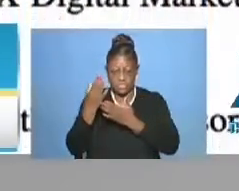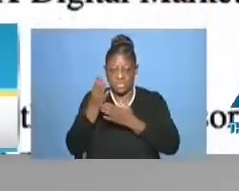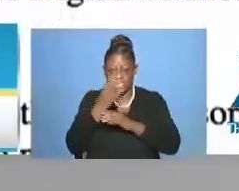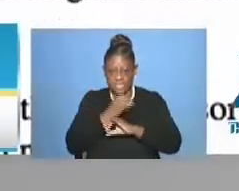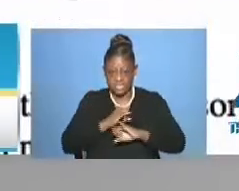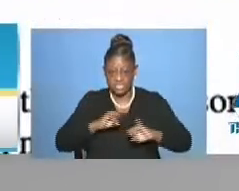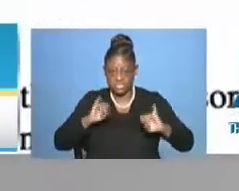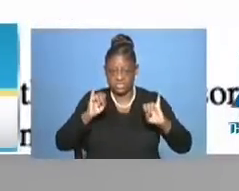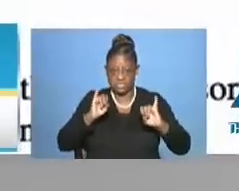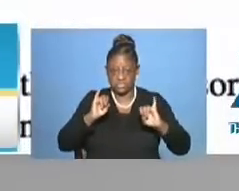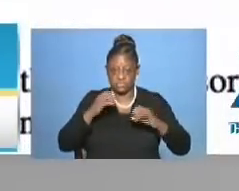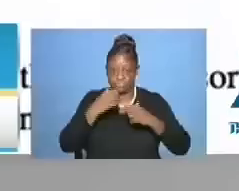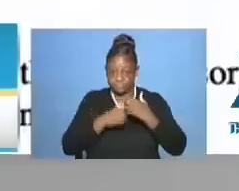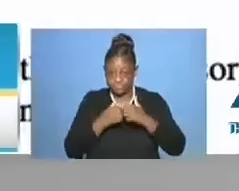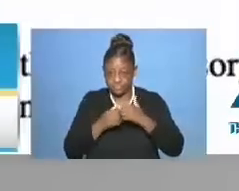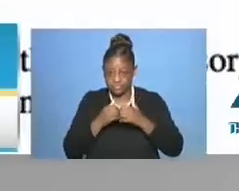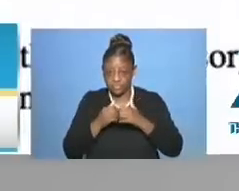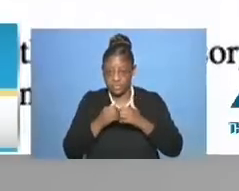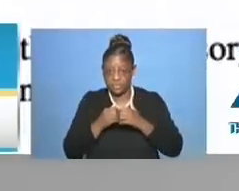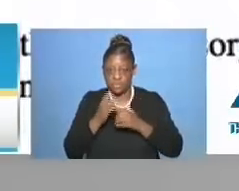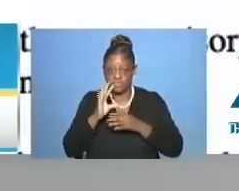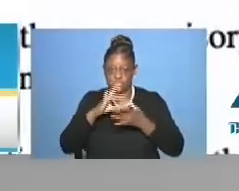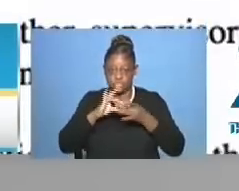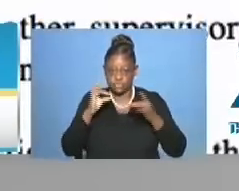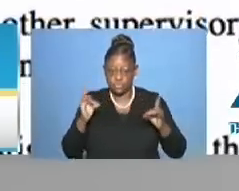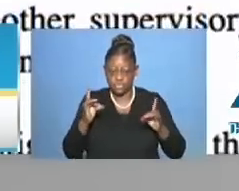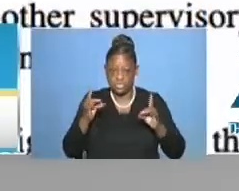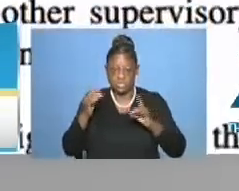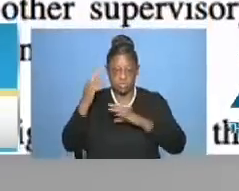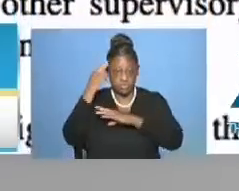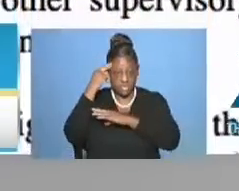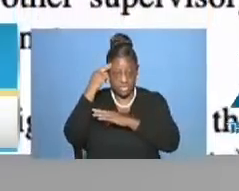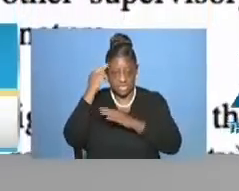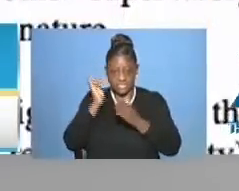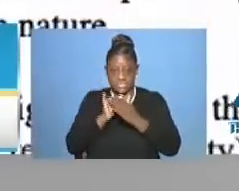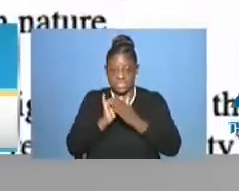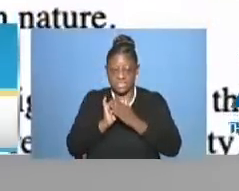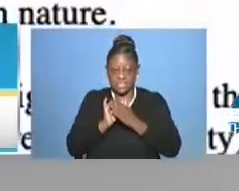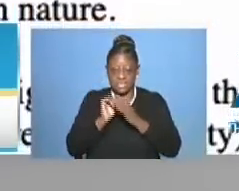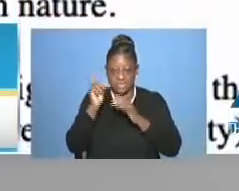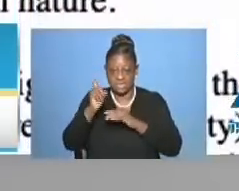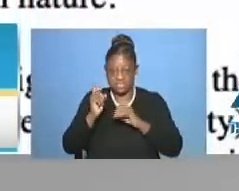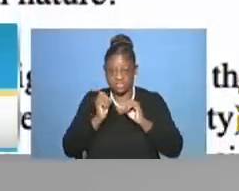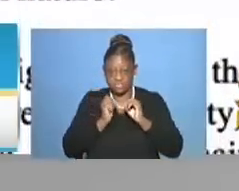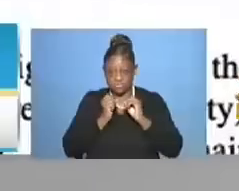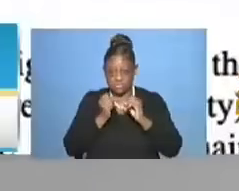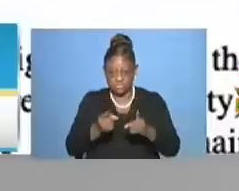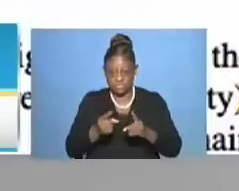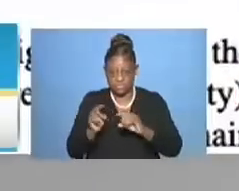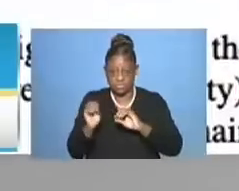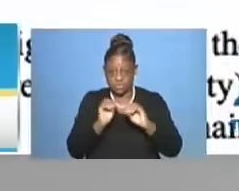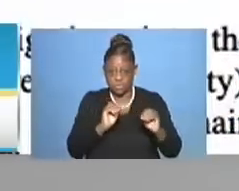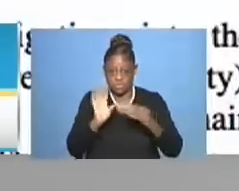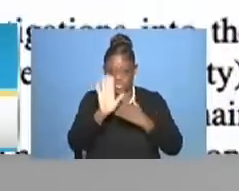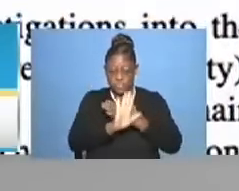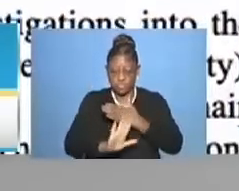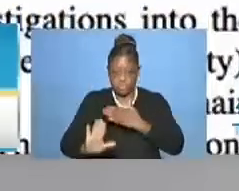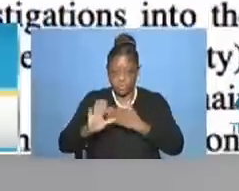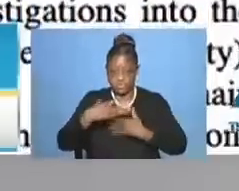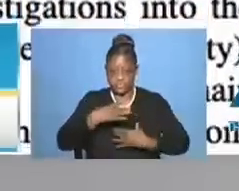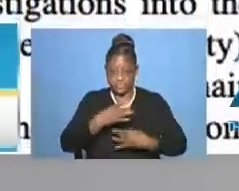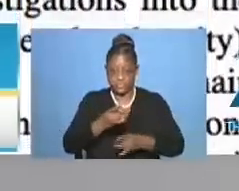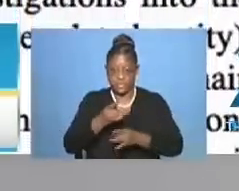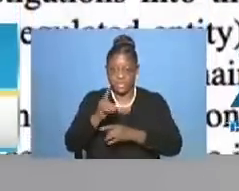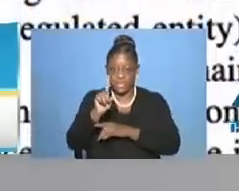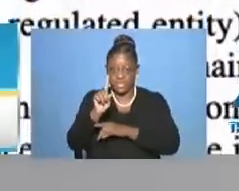international implications of this developing story, it recognizes a need to move swiftly to further protect the interests of